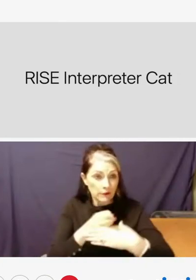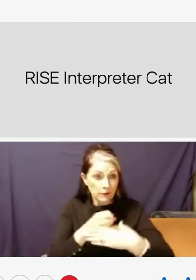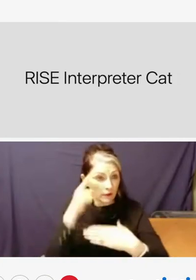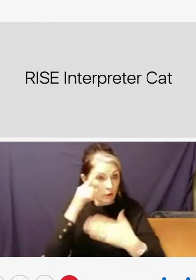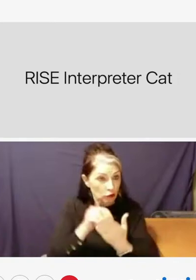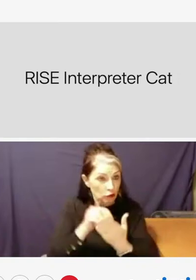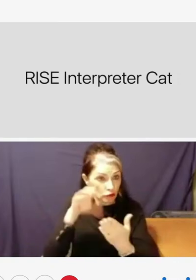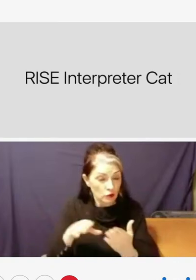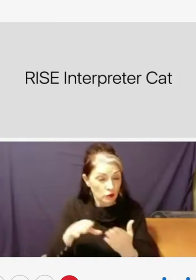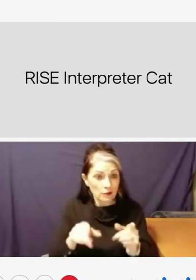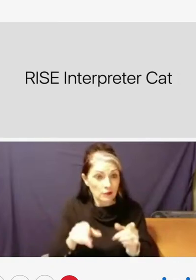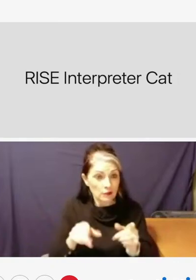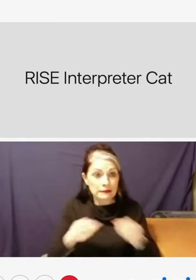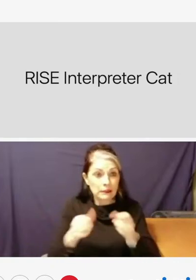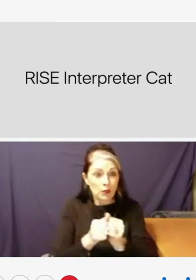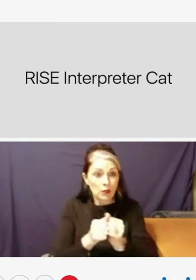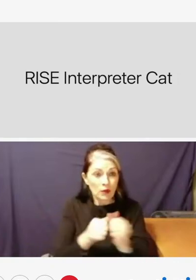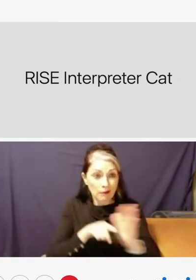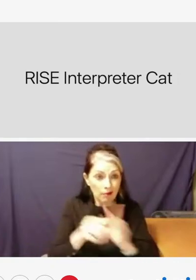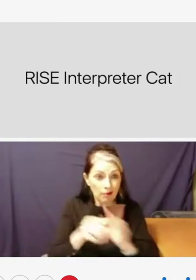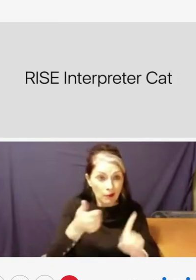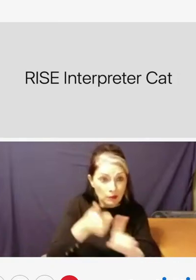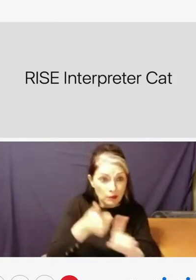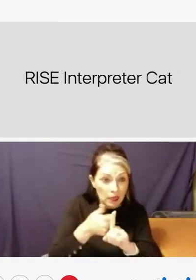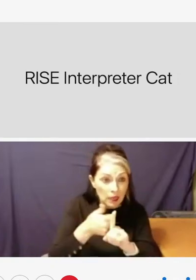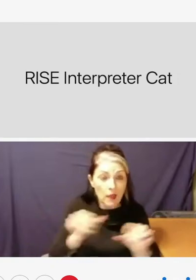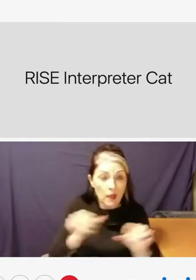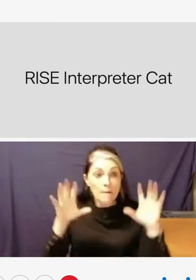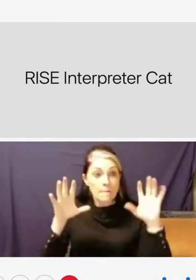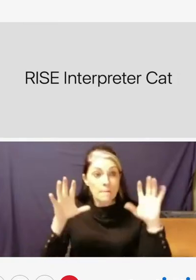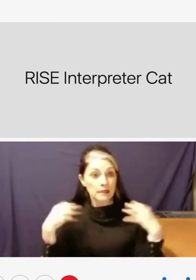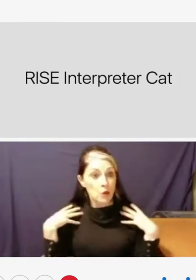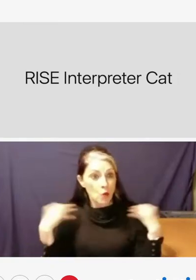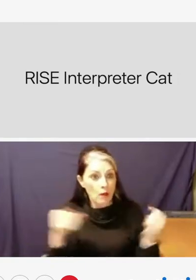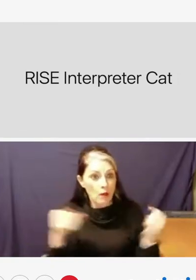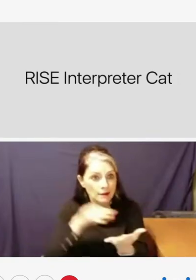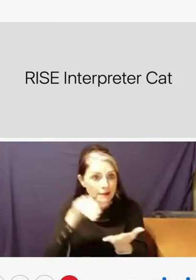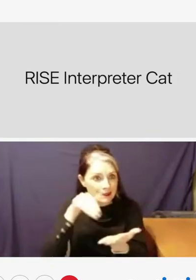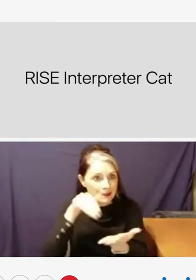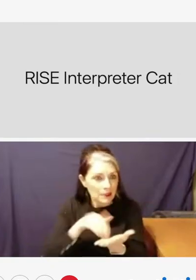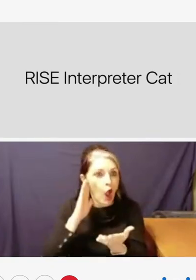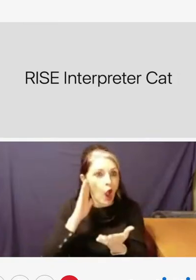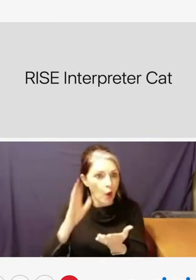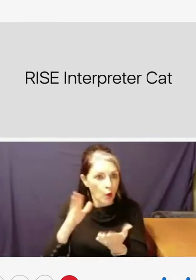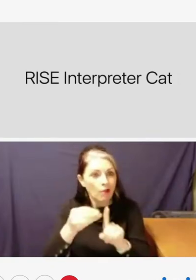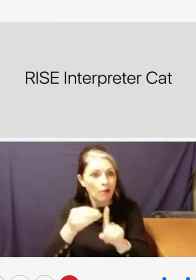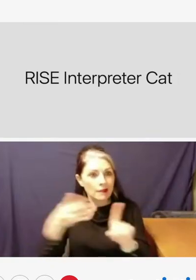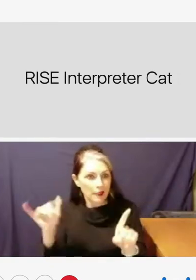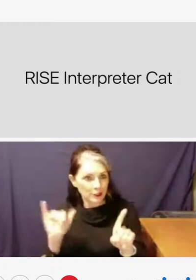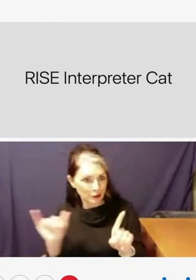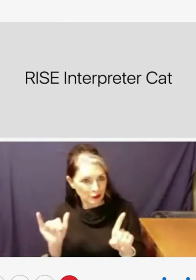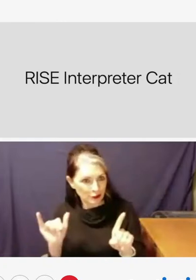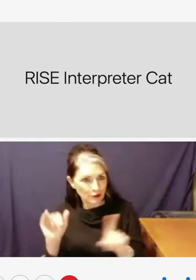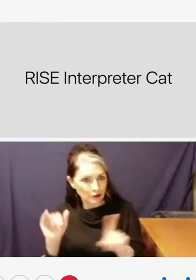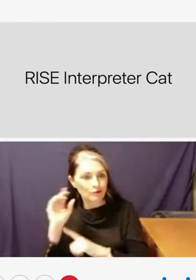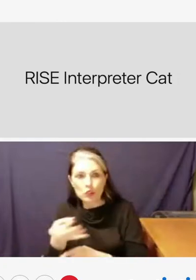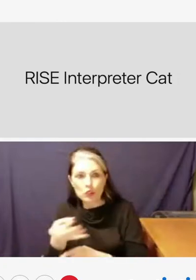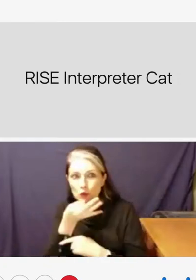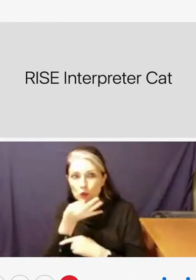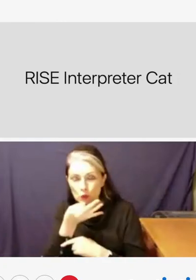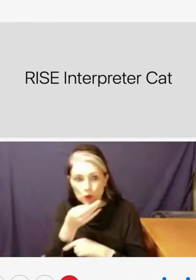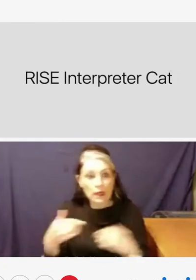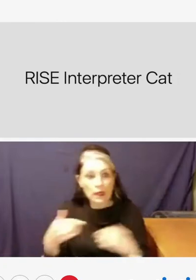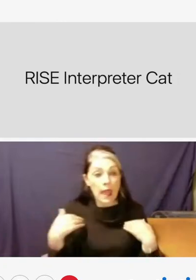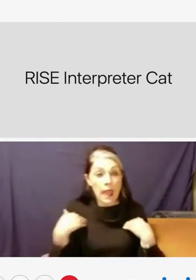ideation we have our amazing wellness centers that I will be touching on and highlighting and praising in just a minute uh we have our PBIS